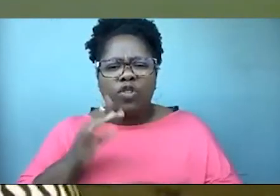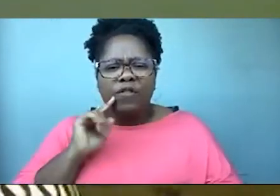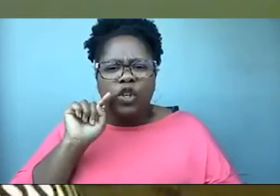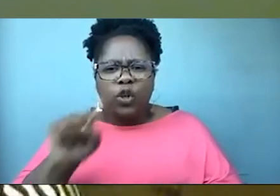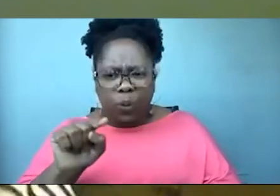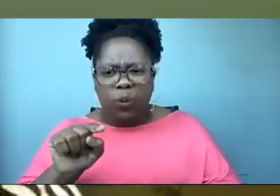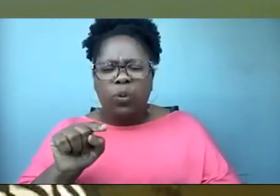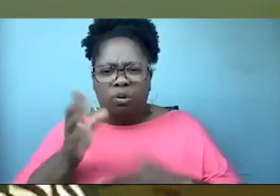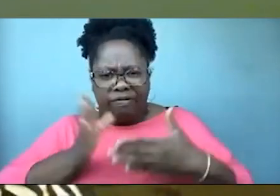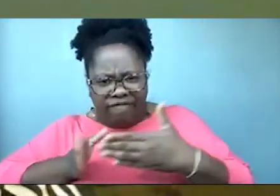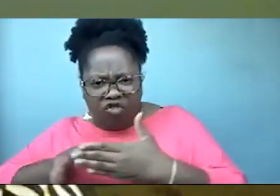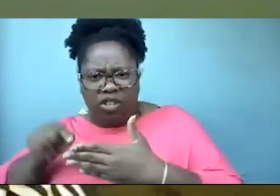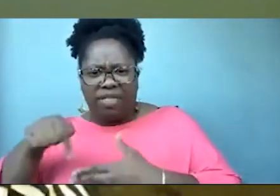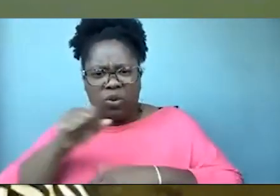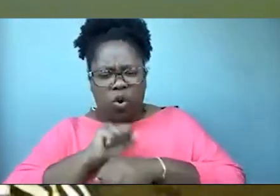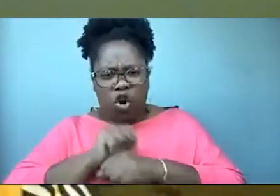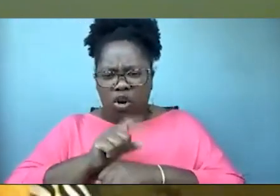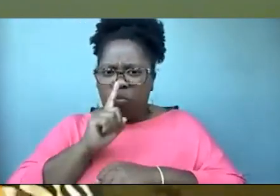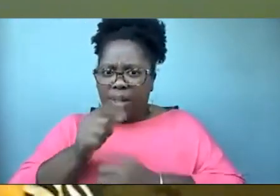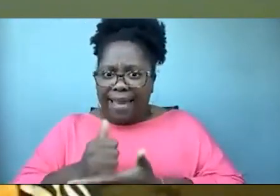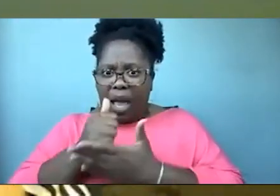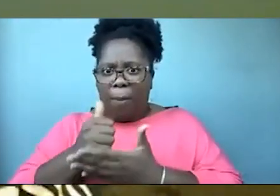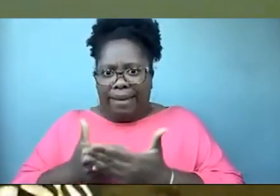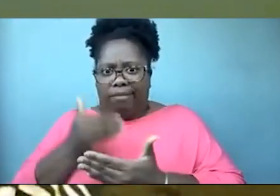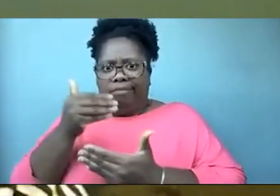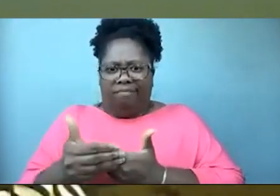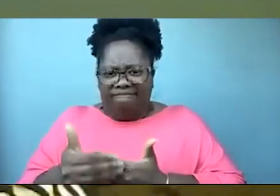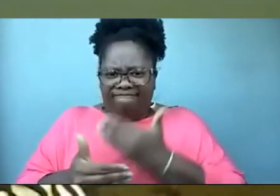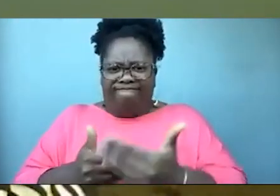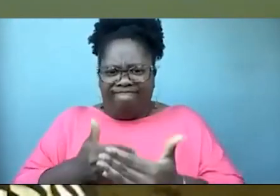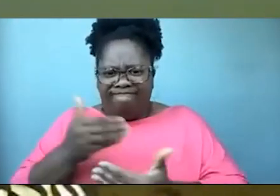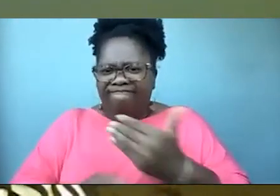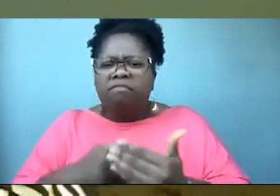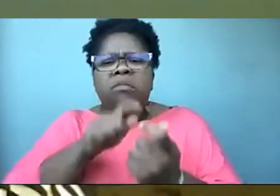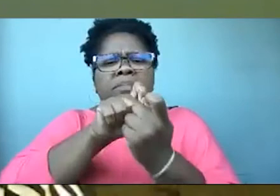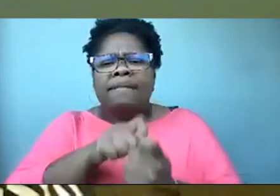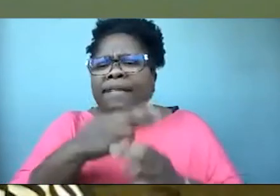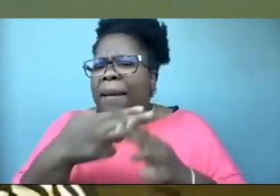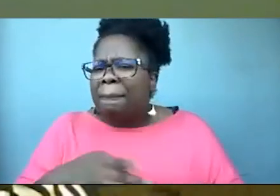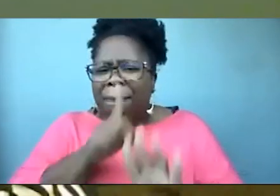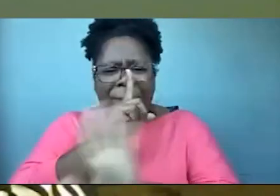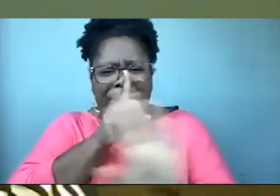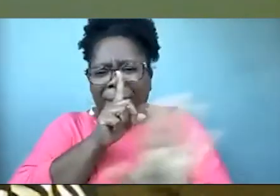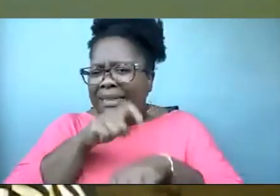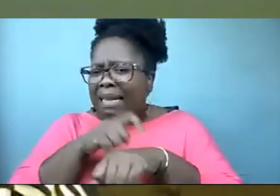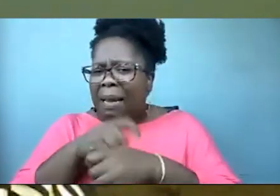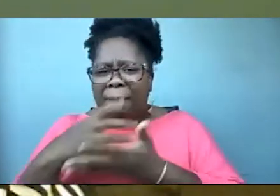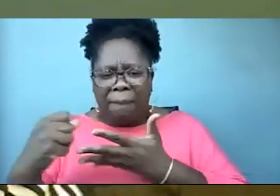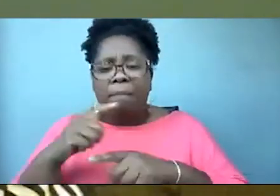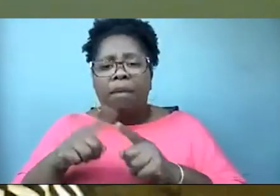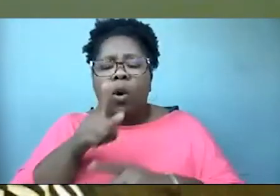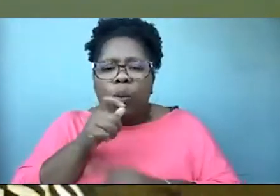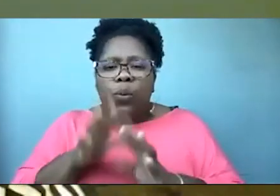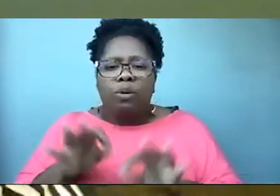get specific. We don't have a lot of time, but who are critical key partners in helping us move forward in this space